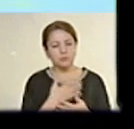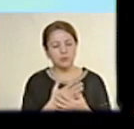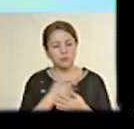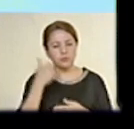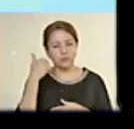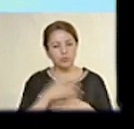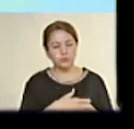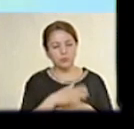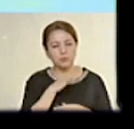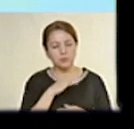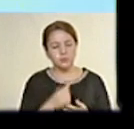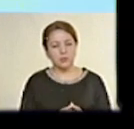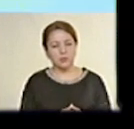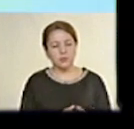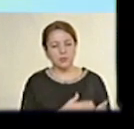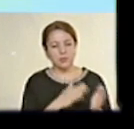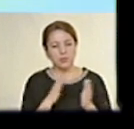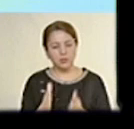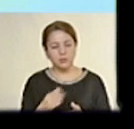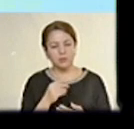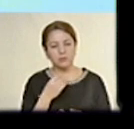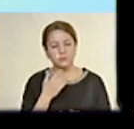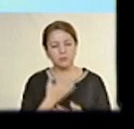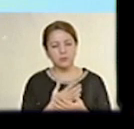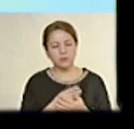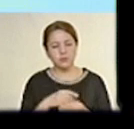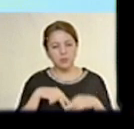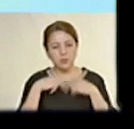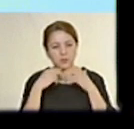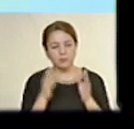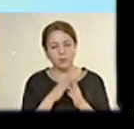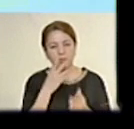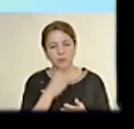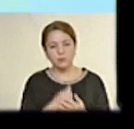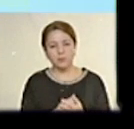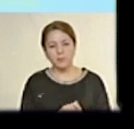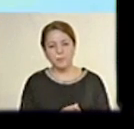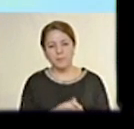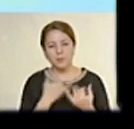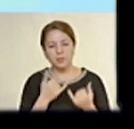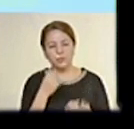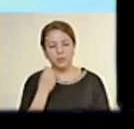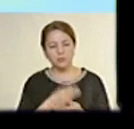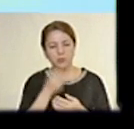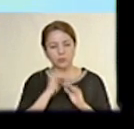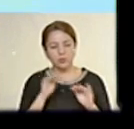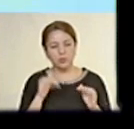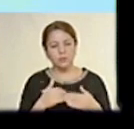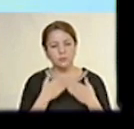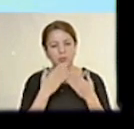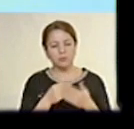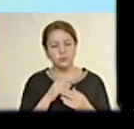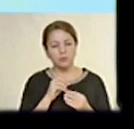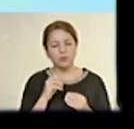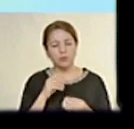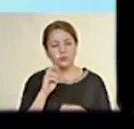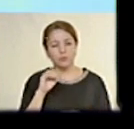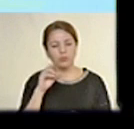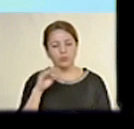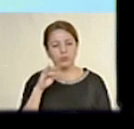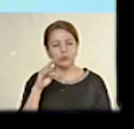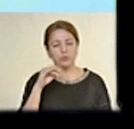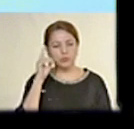tushunarli bo'layotgan bo'lsa, navbatdagi misolga e'tibor qiling. Endi esa aziz o'quvchilar, mana bu butun sonimiz